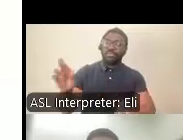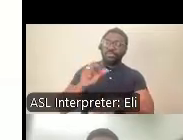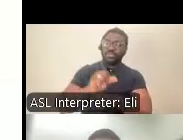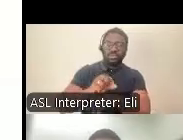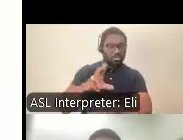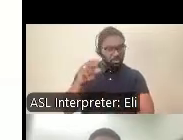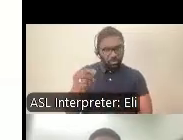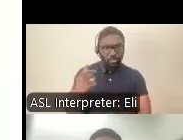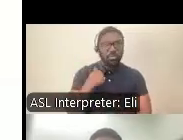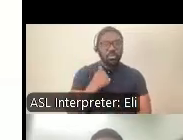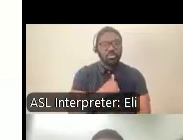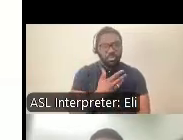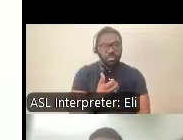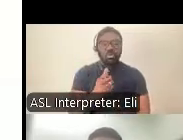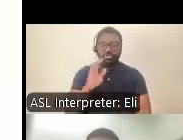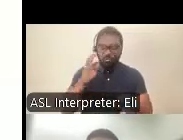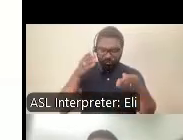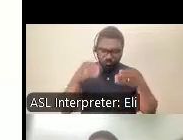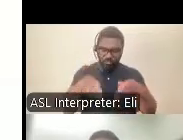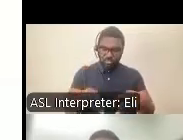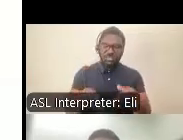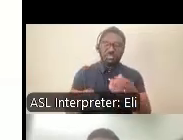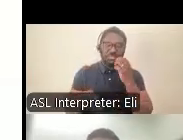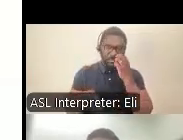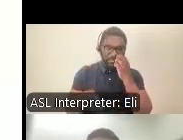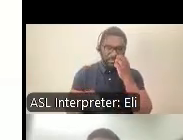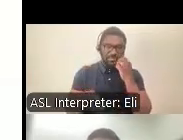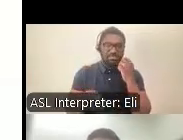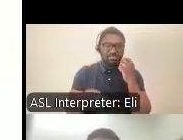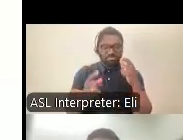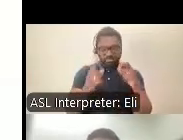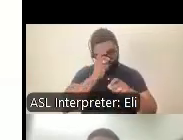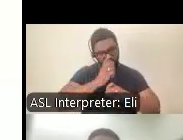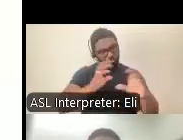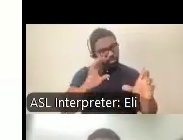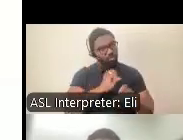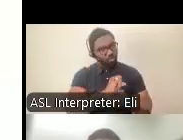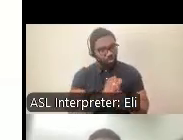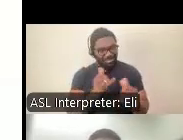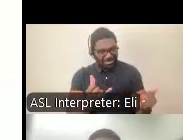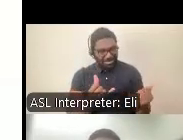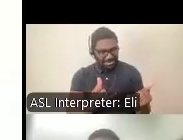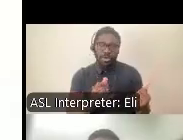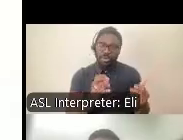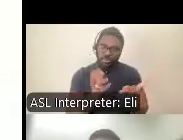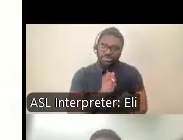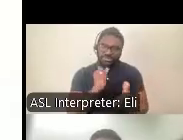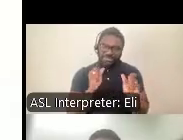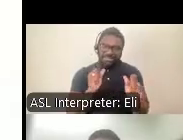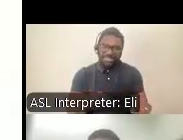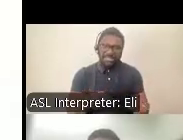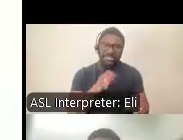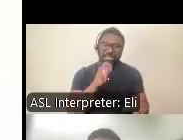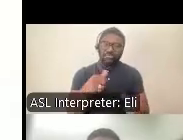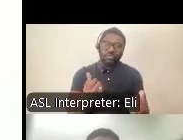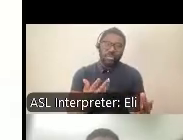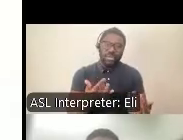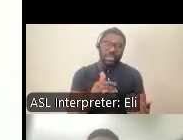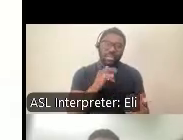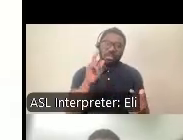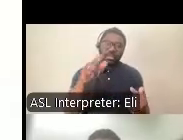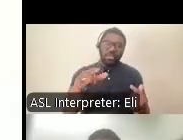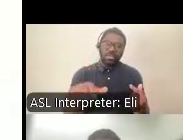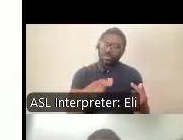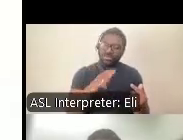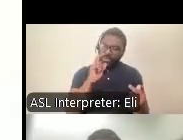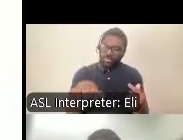really want to refocus employment and see it as an expectation and a priority from the beginning of treatment for folks and every step of their way toward recovery, which